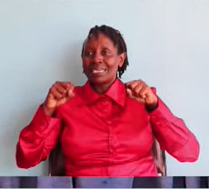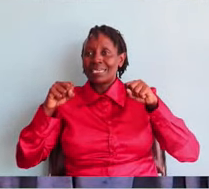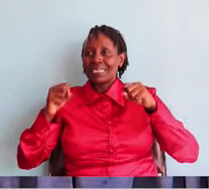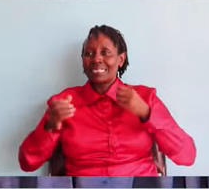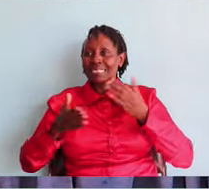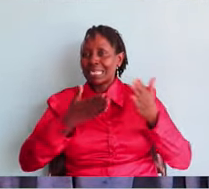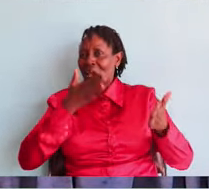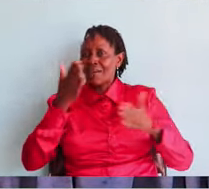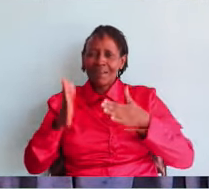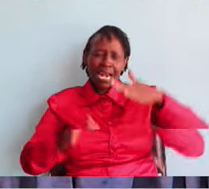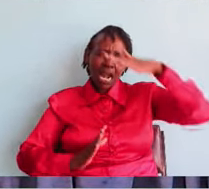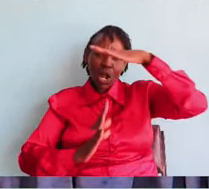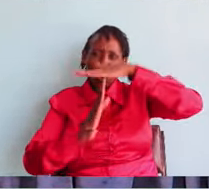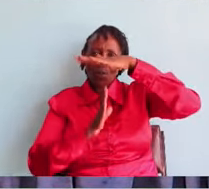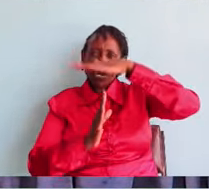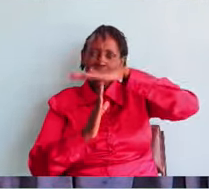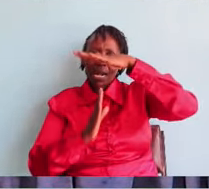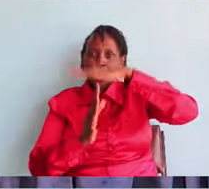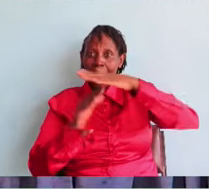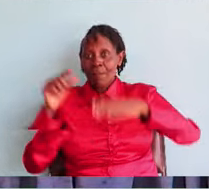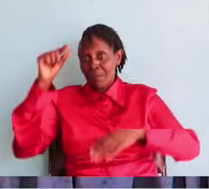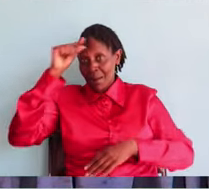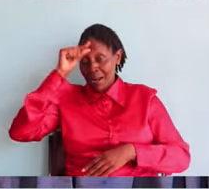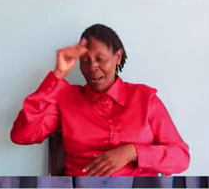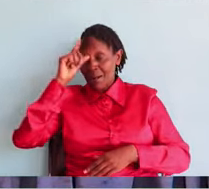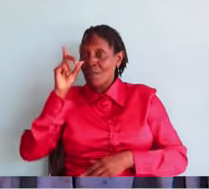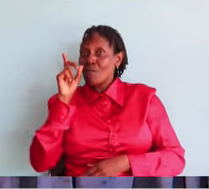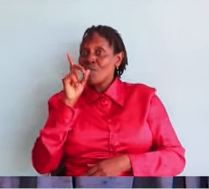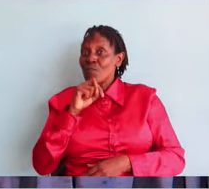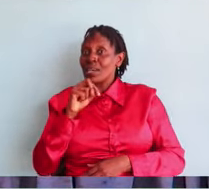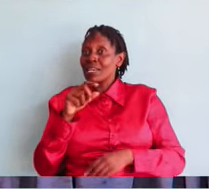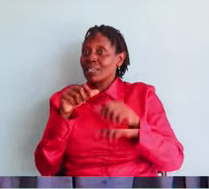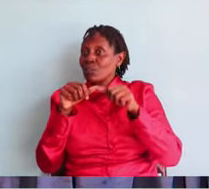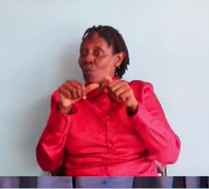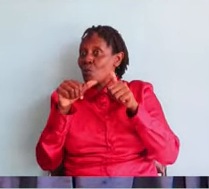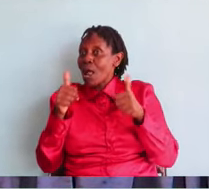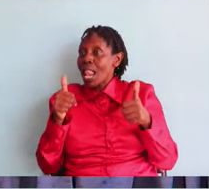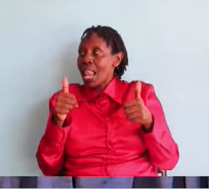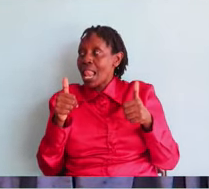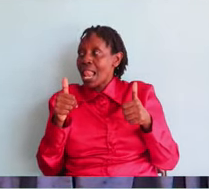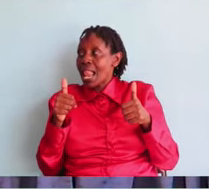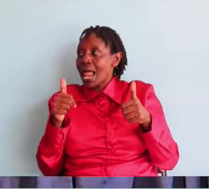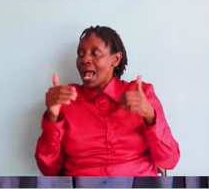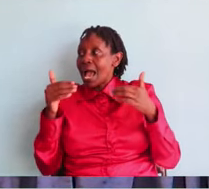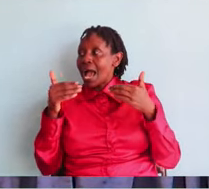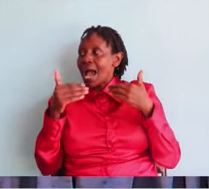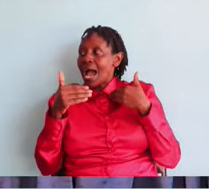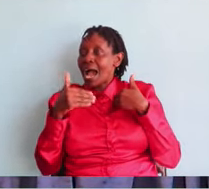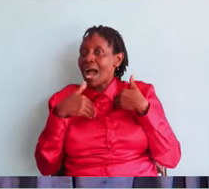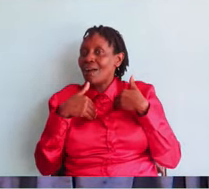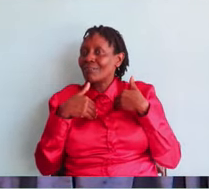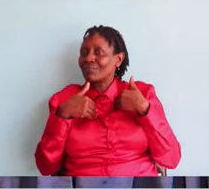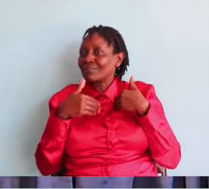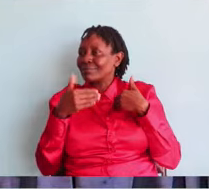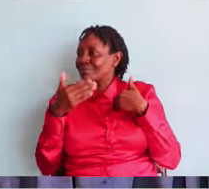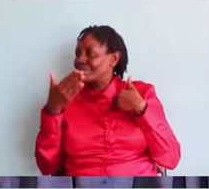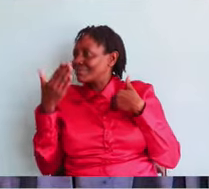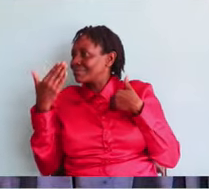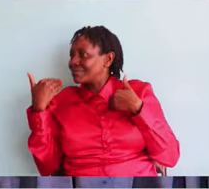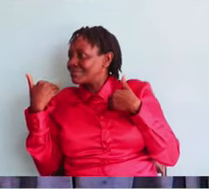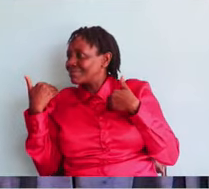of government, and he finished well. He doesn't have to look behind if EACC are in the service.